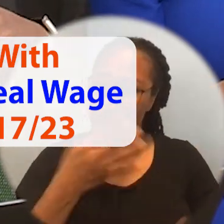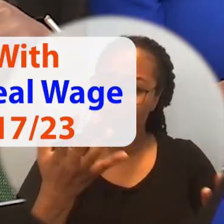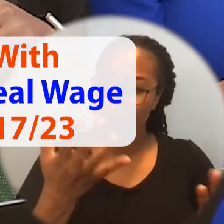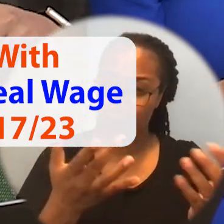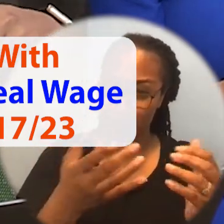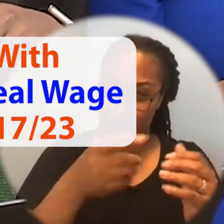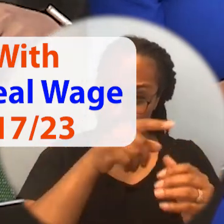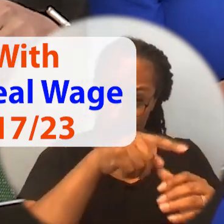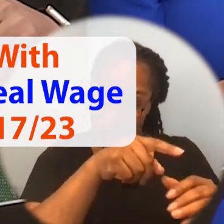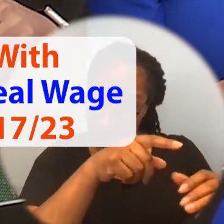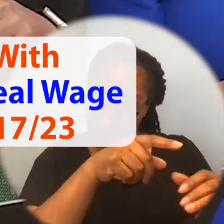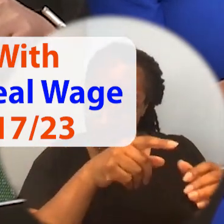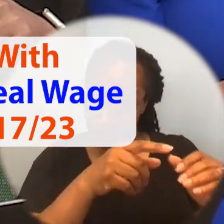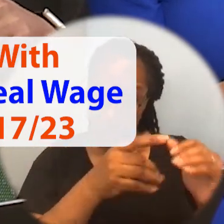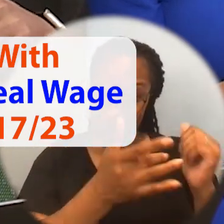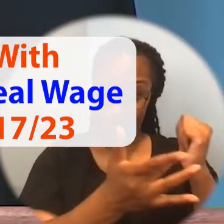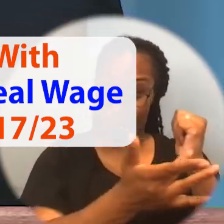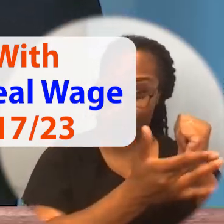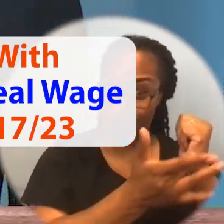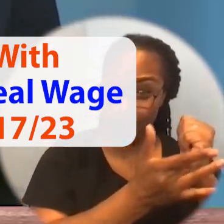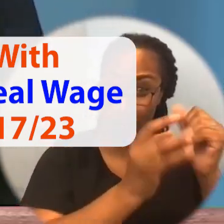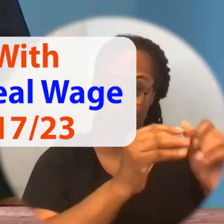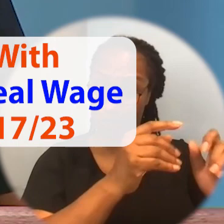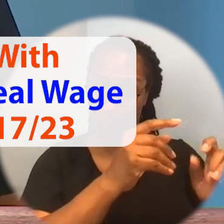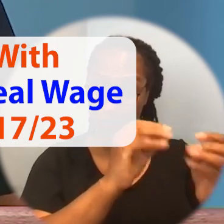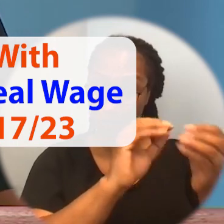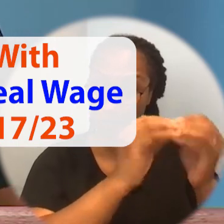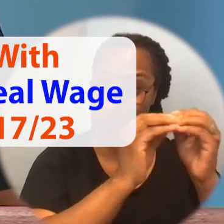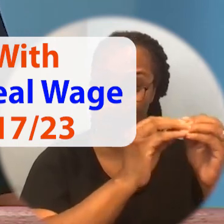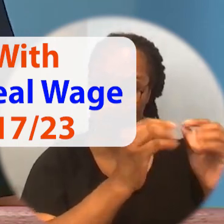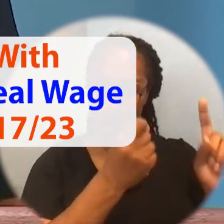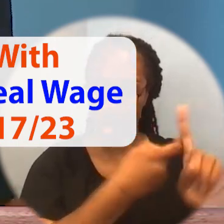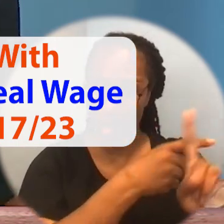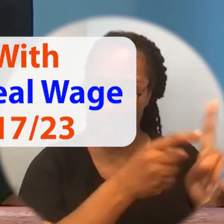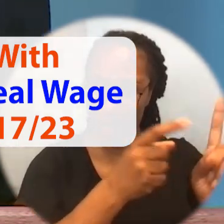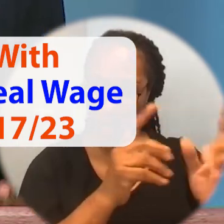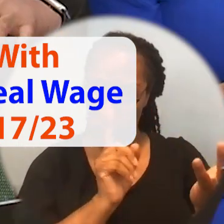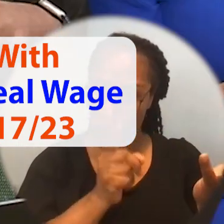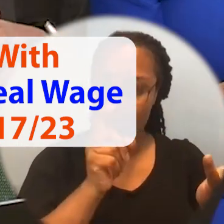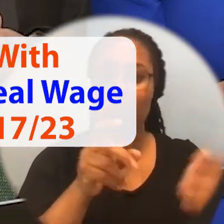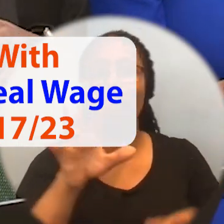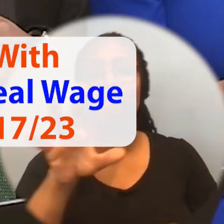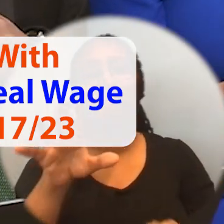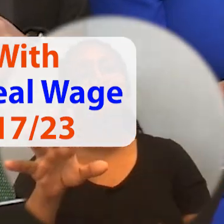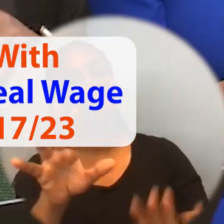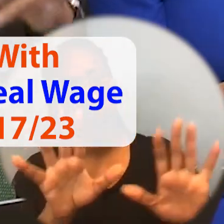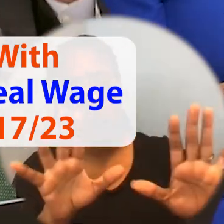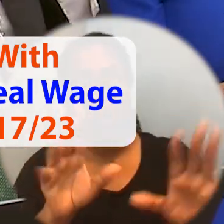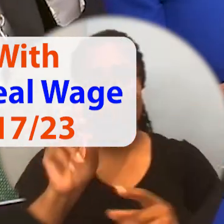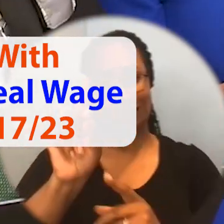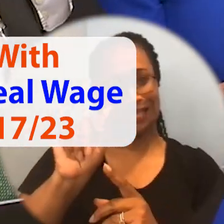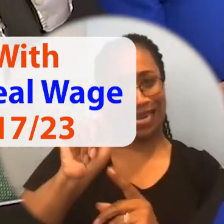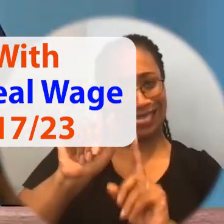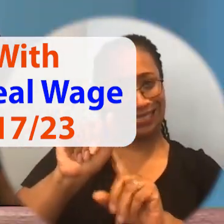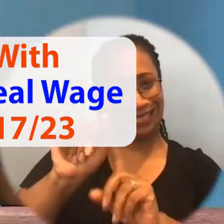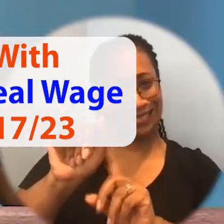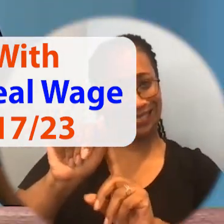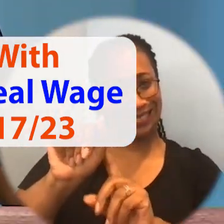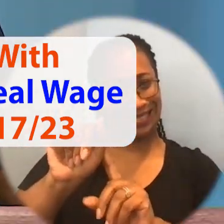contestation from tech platforms? We disagree. Do you have any? Well, we disagree because we're looking at the data